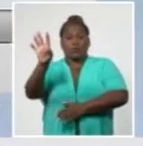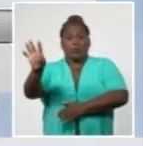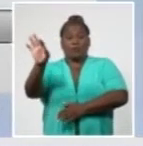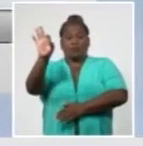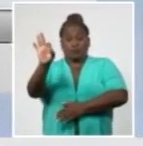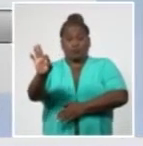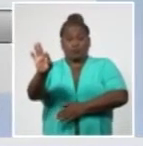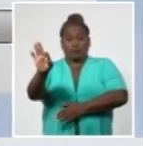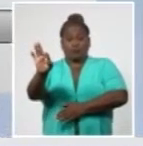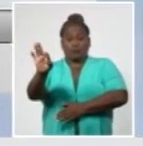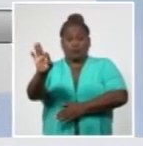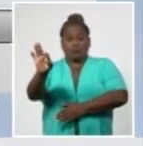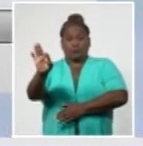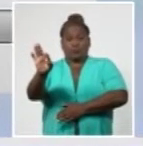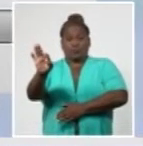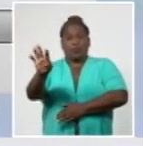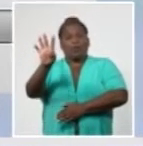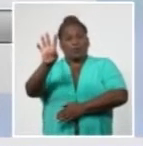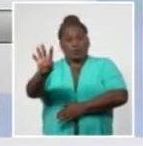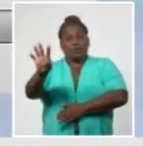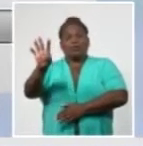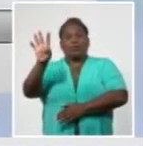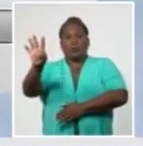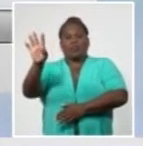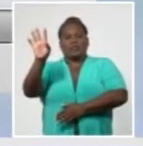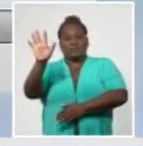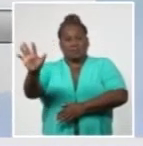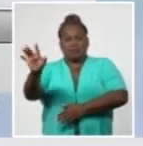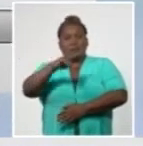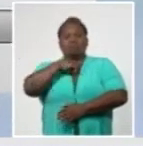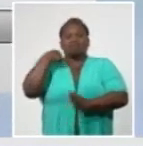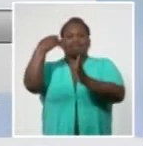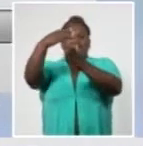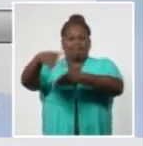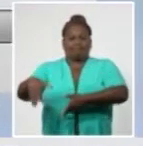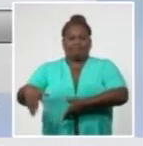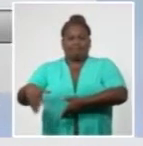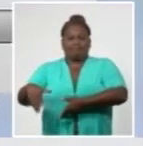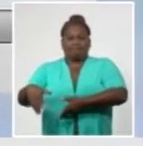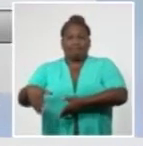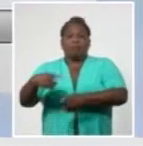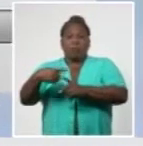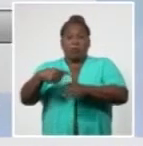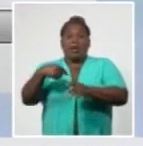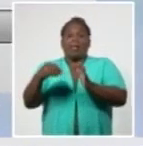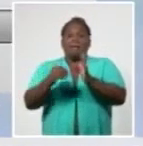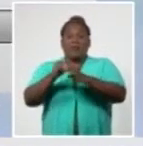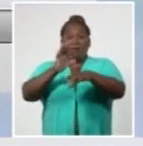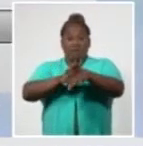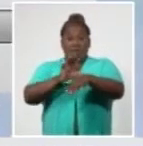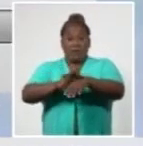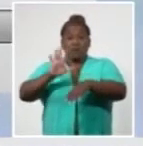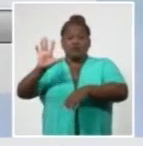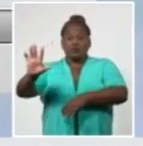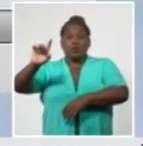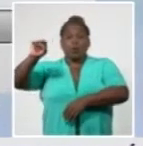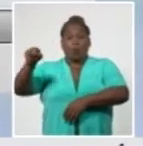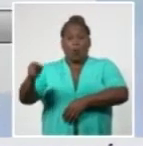226,445 deaths in the region for the lethality of